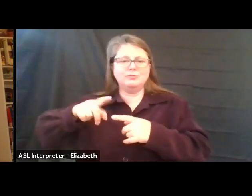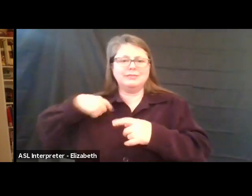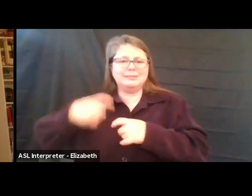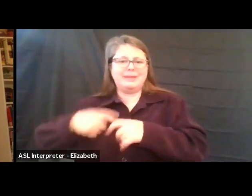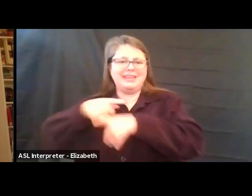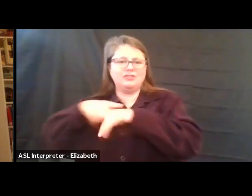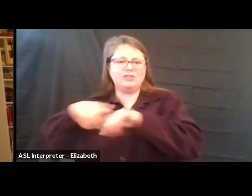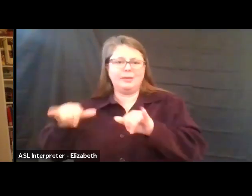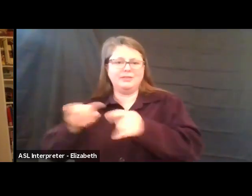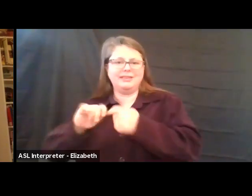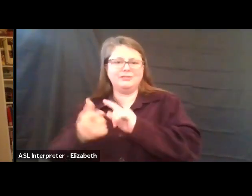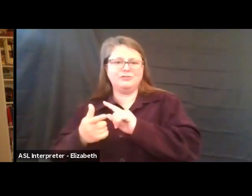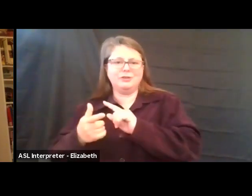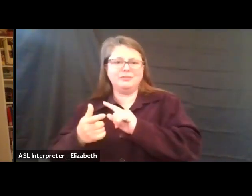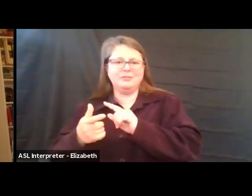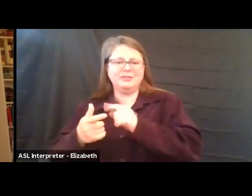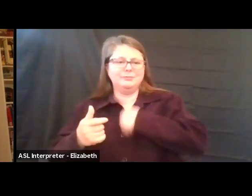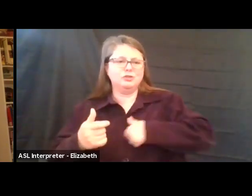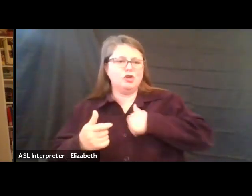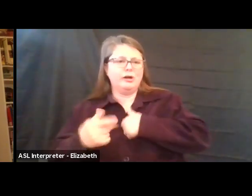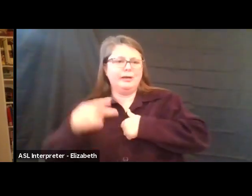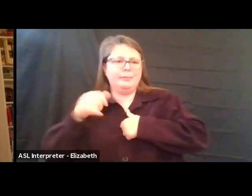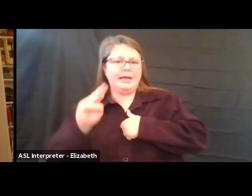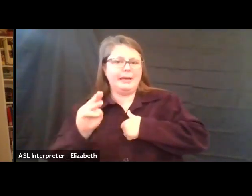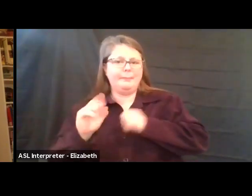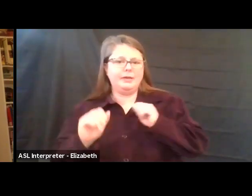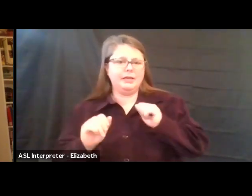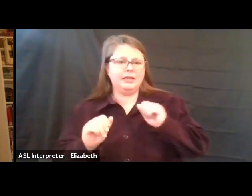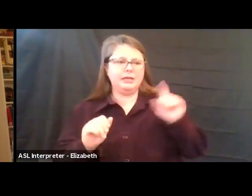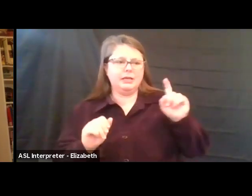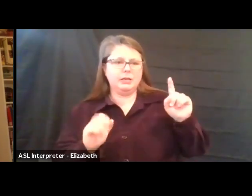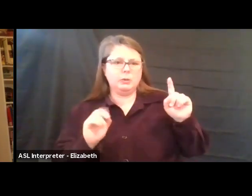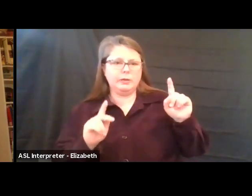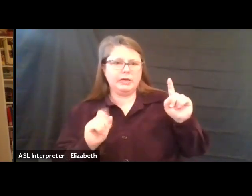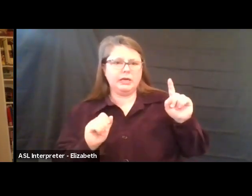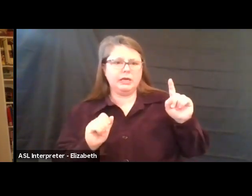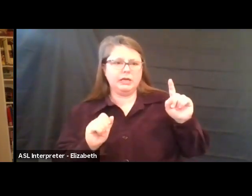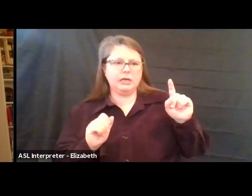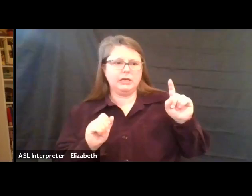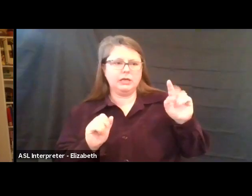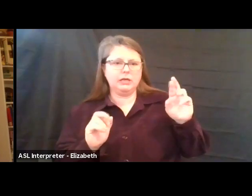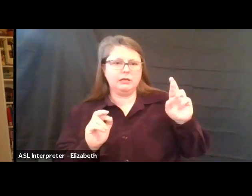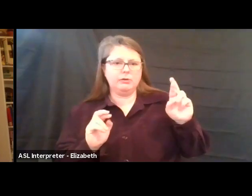Okay. I got it. I got it. Let me okay that.